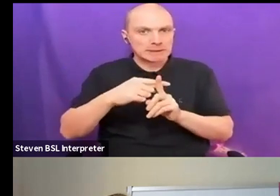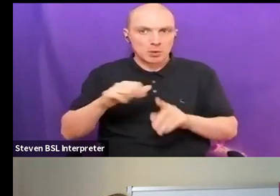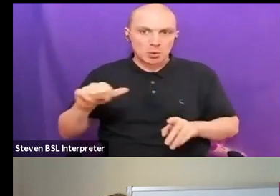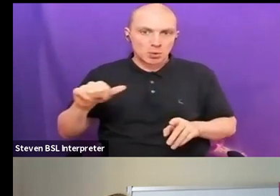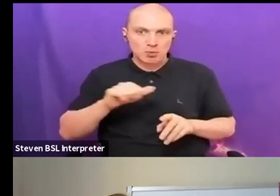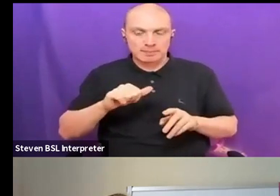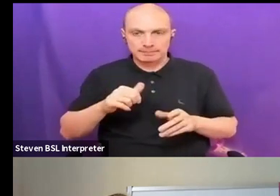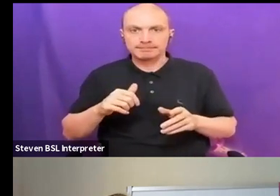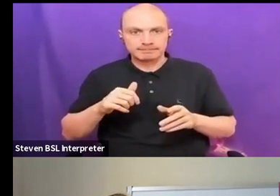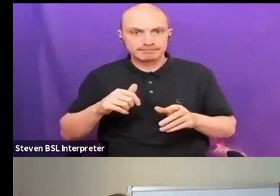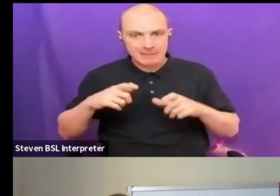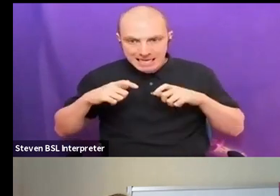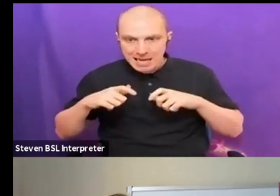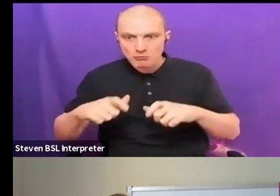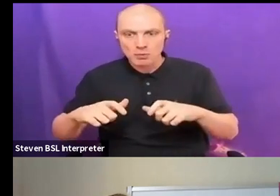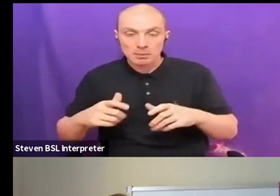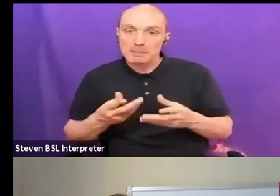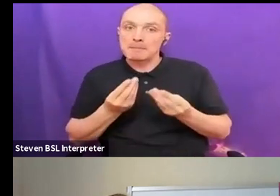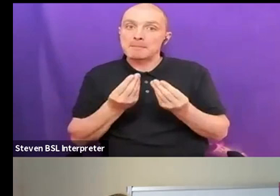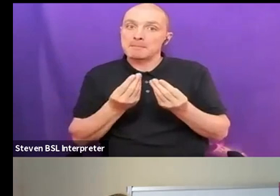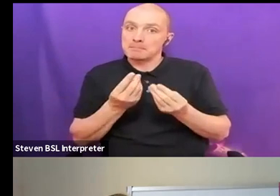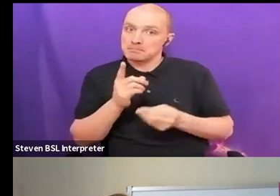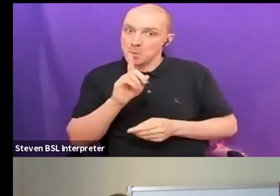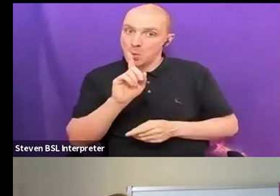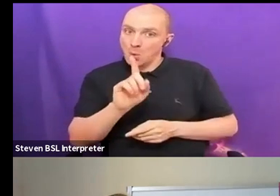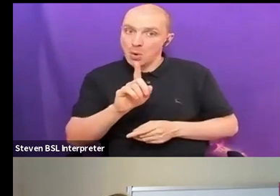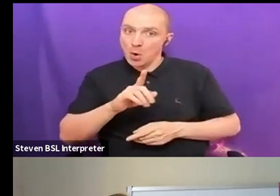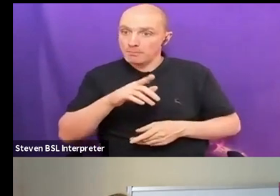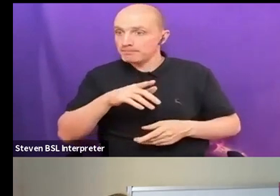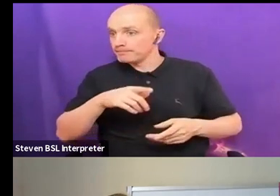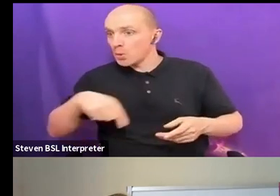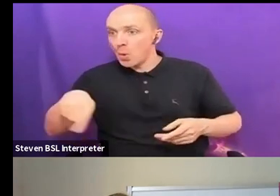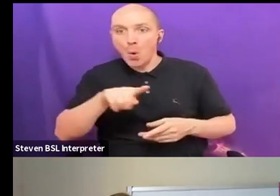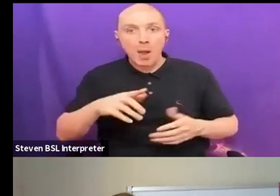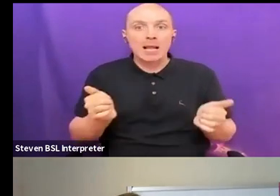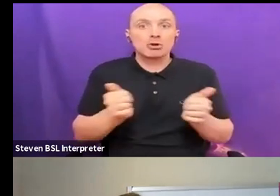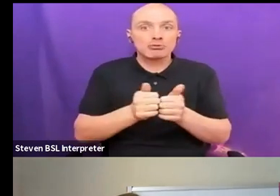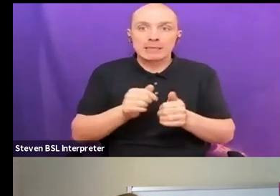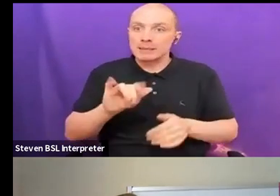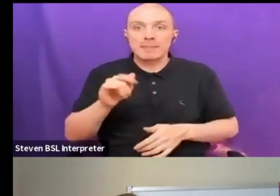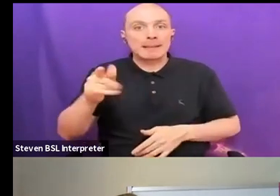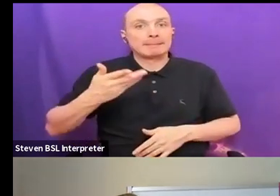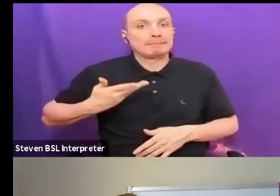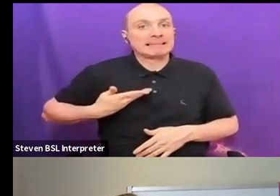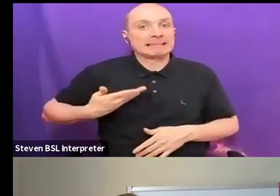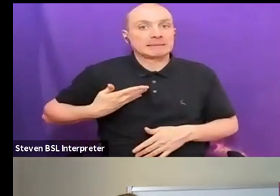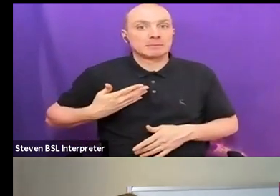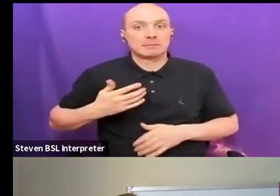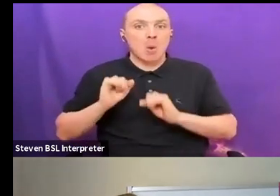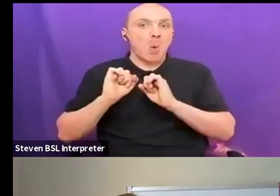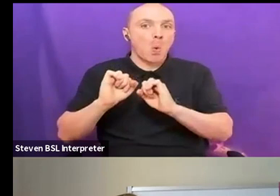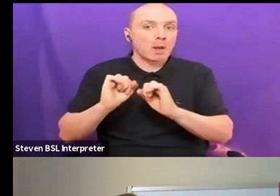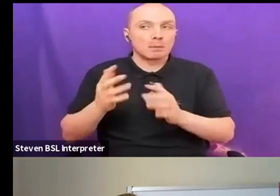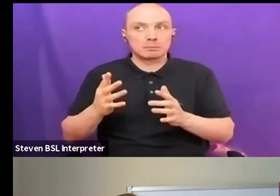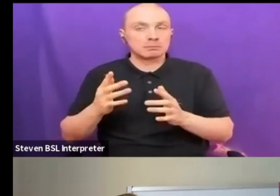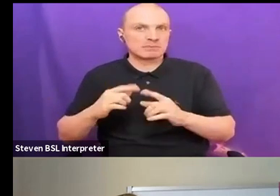who might have different views, I think, not least the business community. So I think there's opportunities to look at that. Are we there yet? Probably not. But